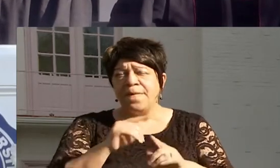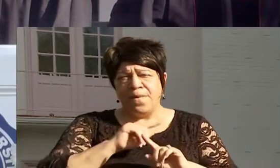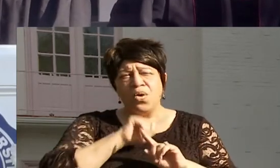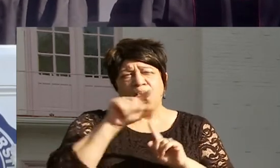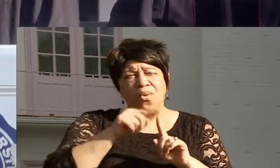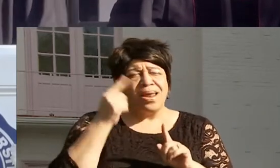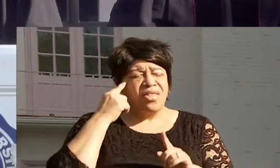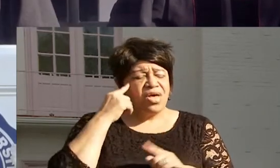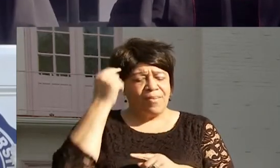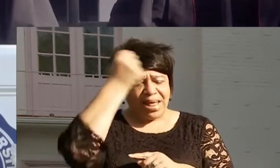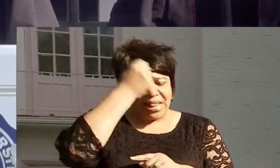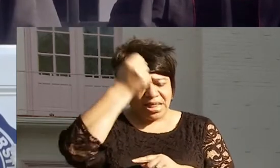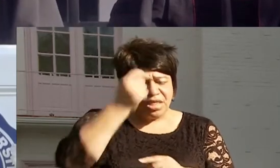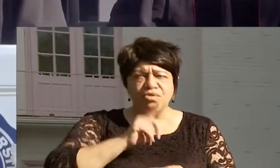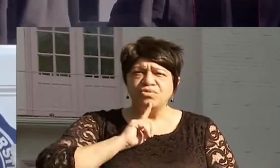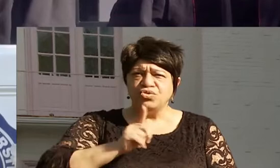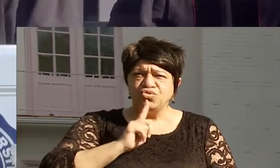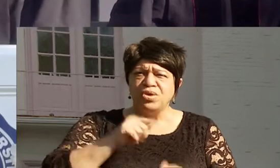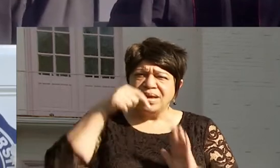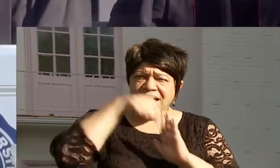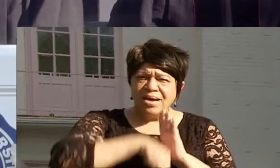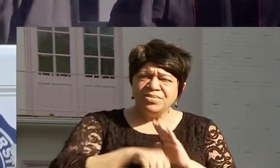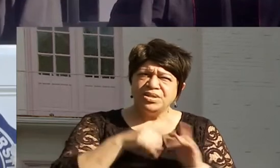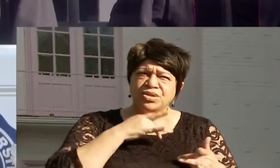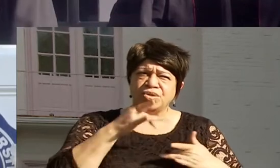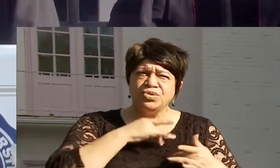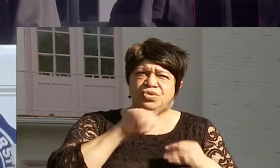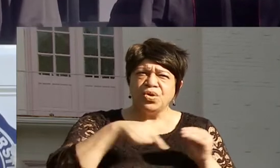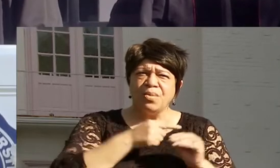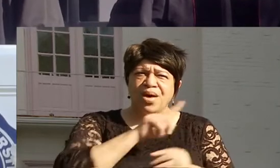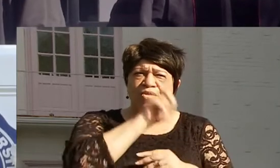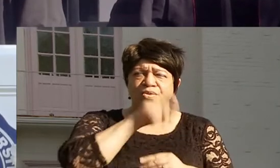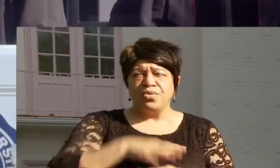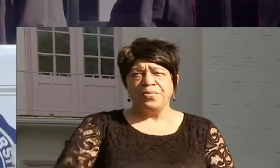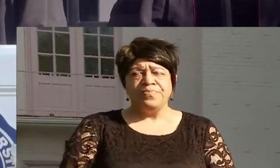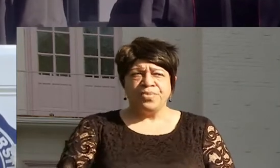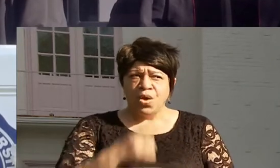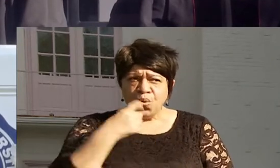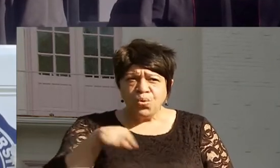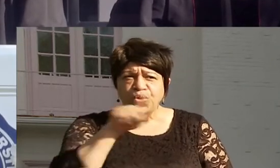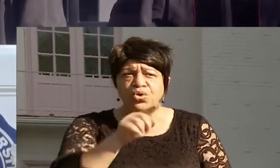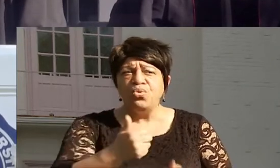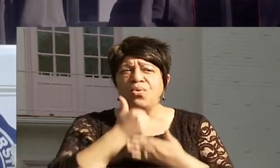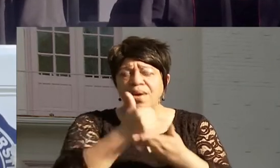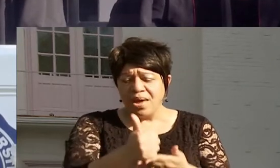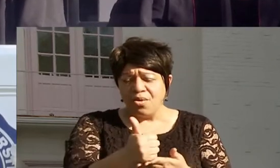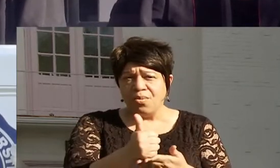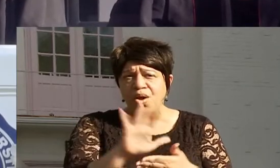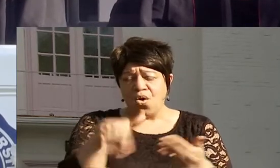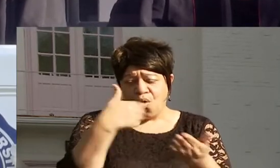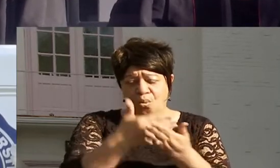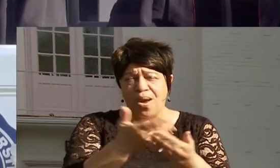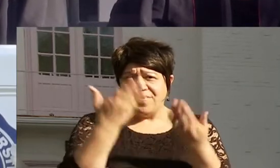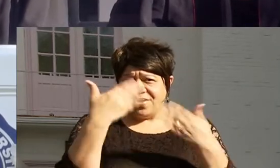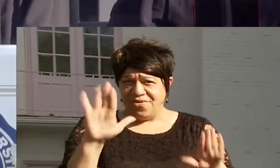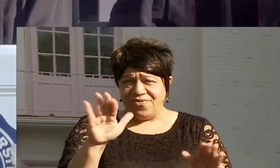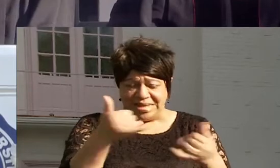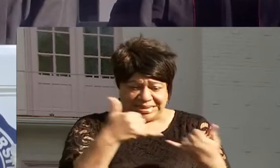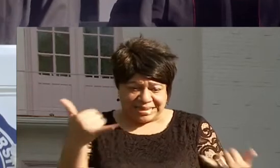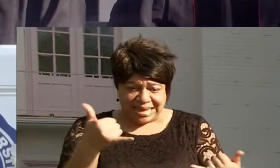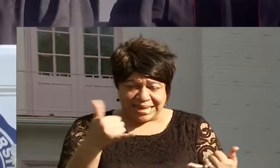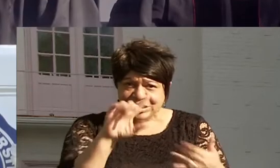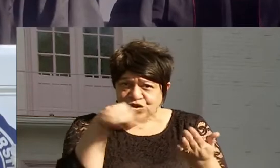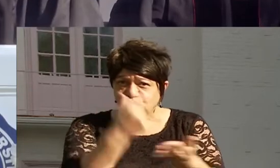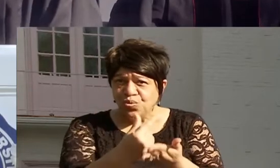truth, I am deeply concerned by the question that remains. Who did you help get to the finish line? Did you